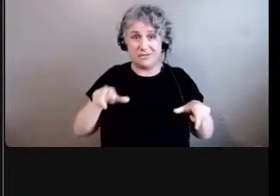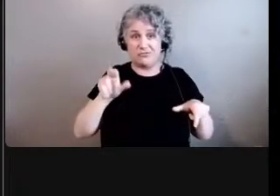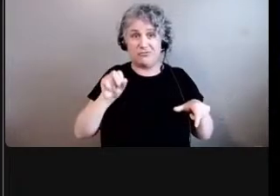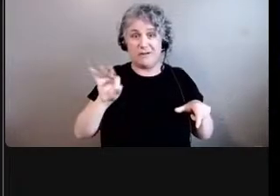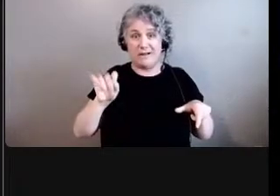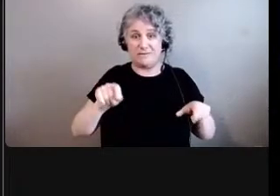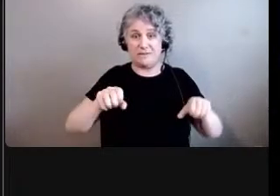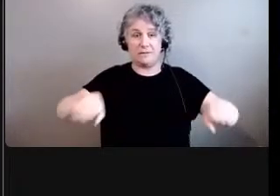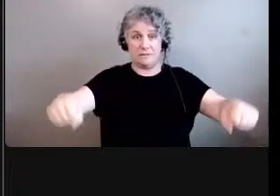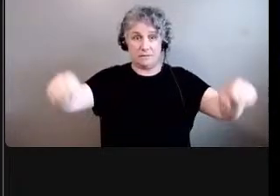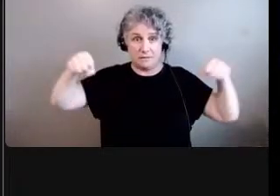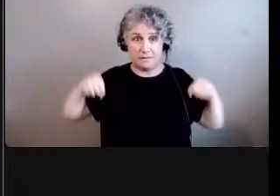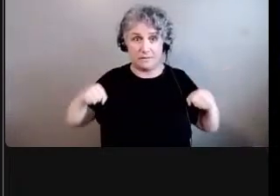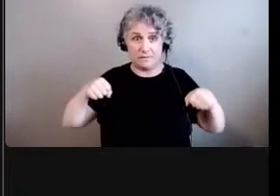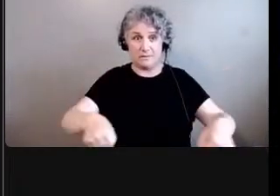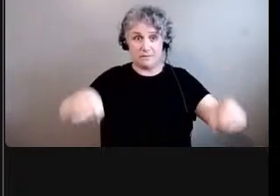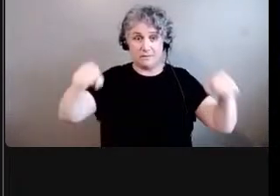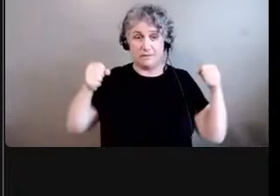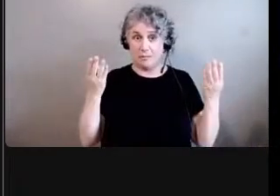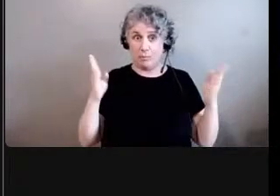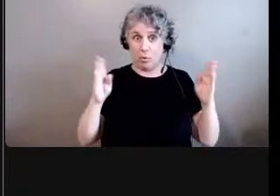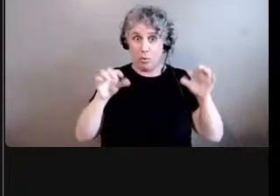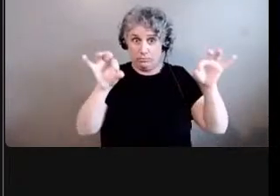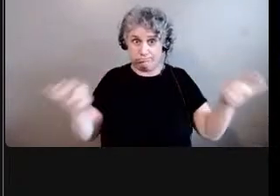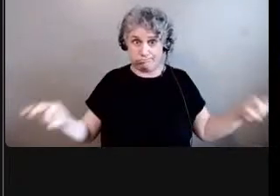wheelchair ramp leading from the shore into the raft.